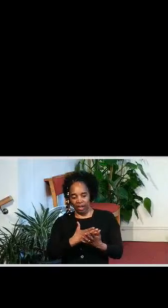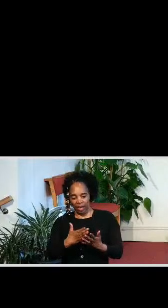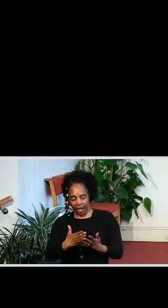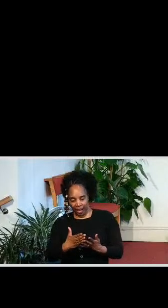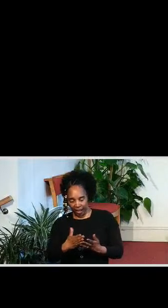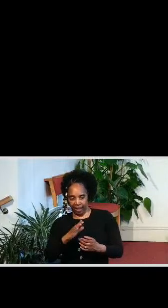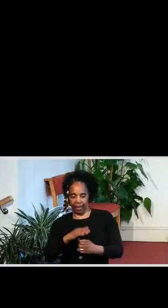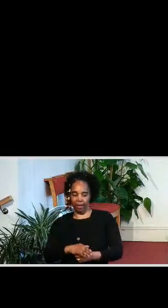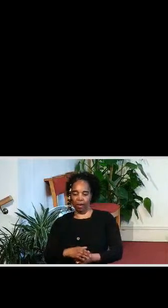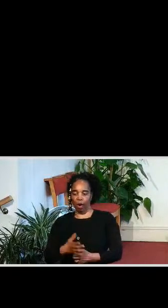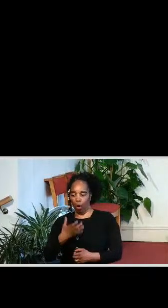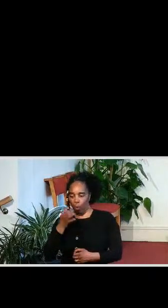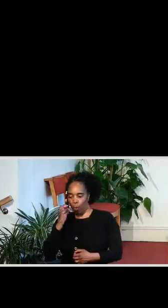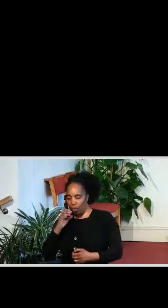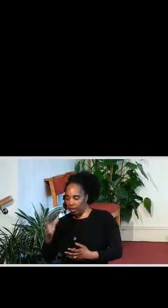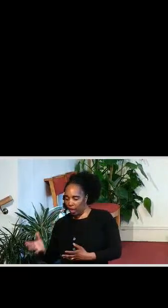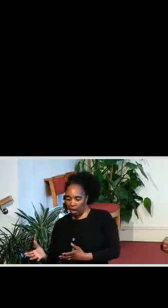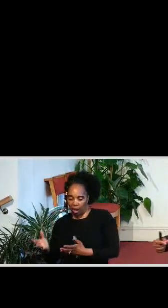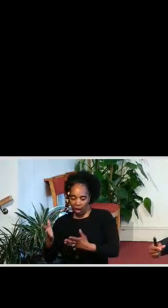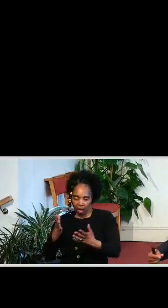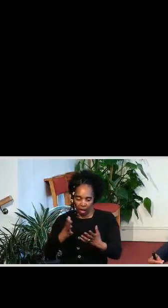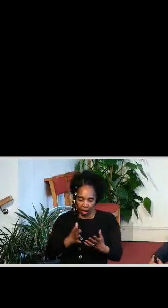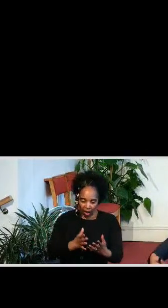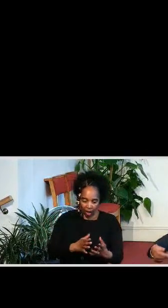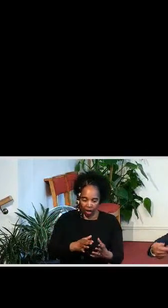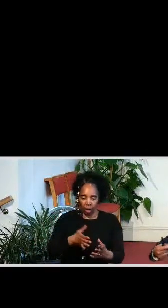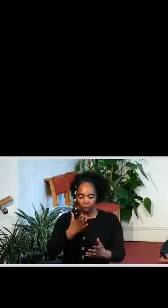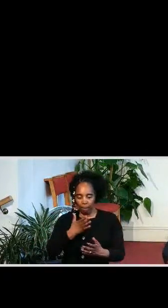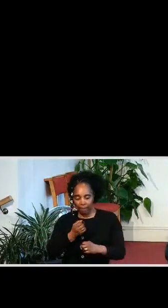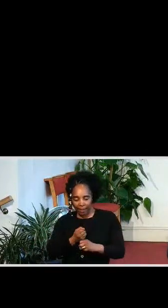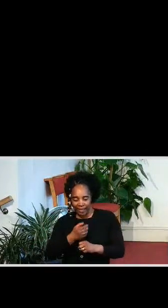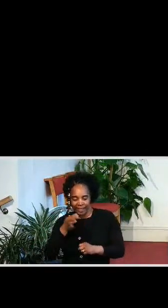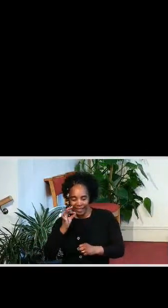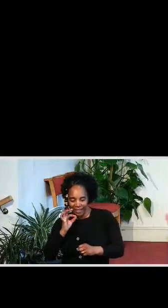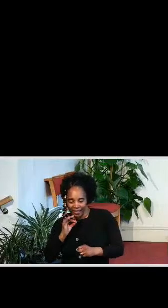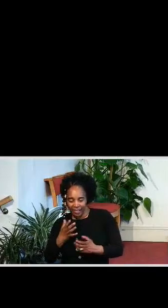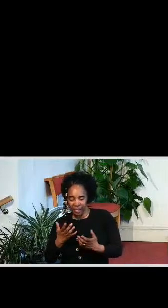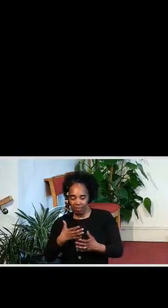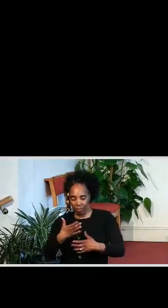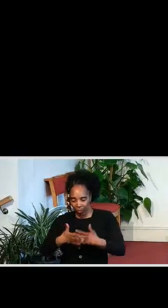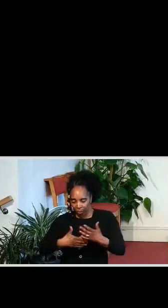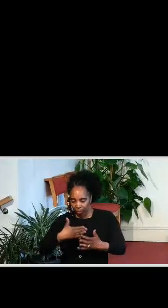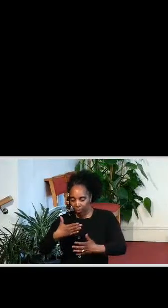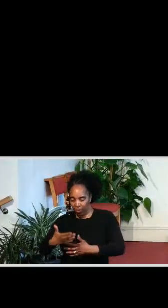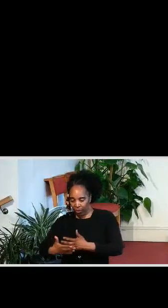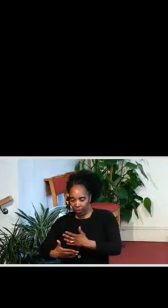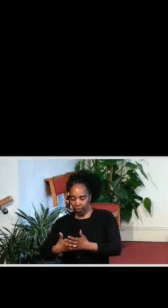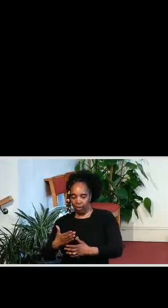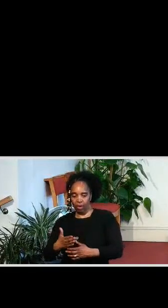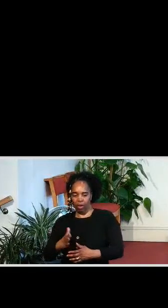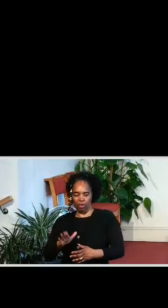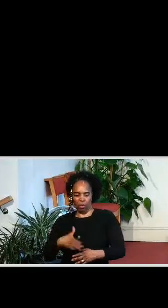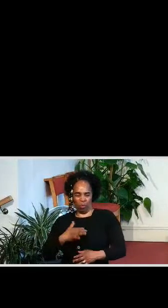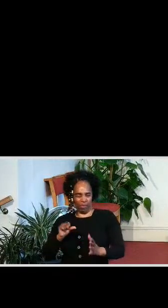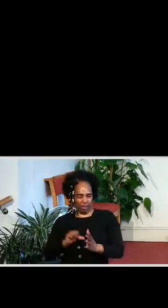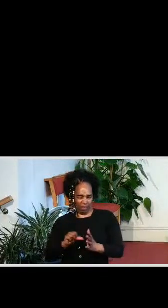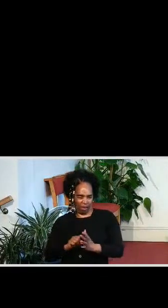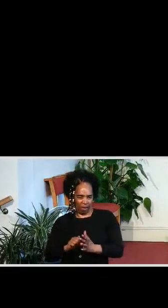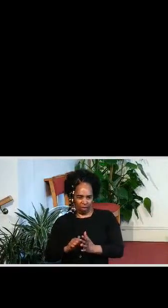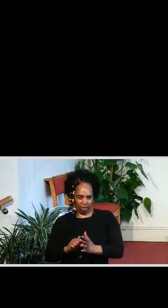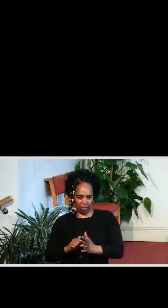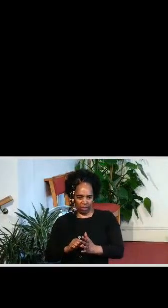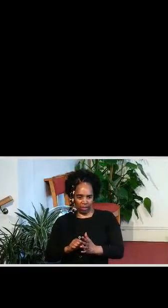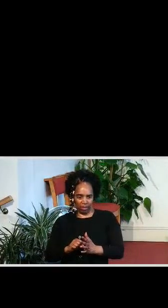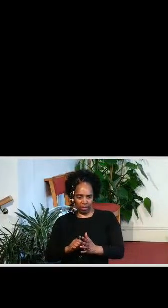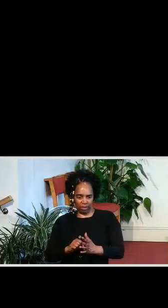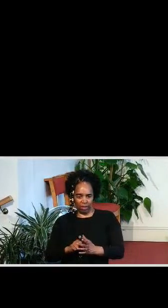kettle, and then actually what you put in there, waiting for it to cool, the right time to drink. That's too much. That's too complicated, even for teenagers with